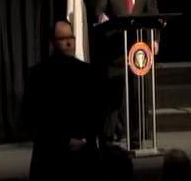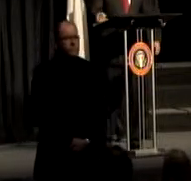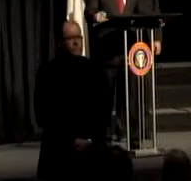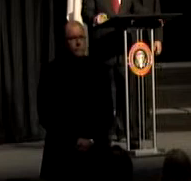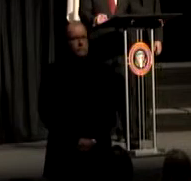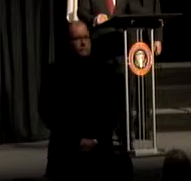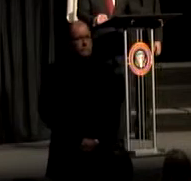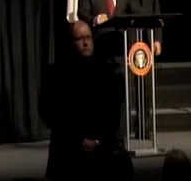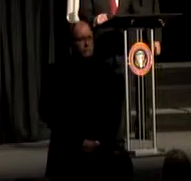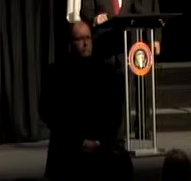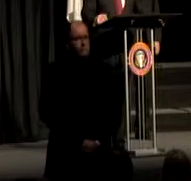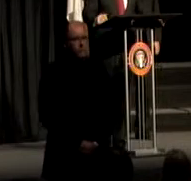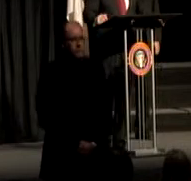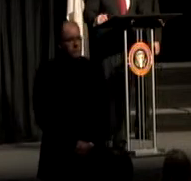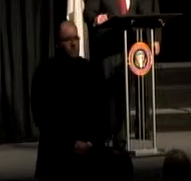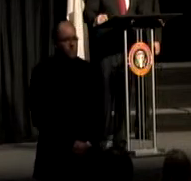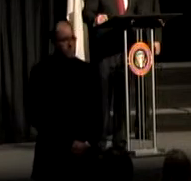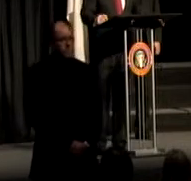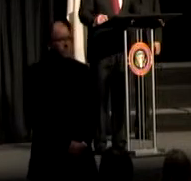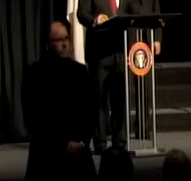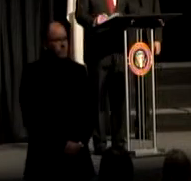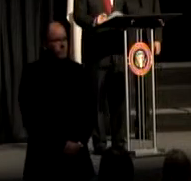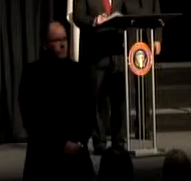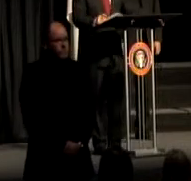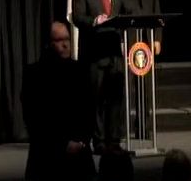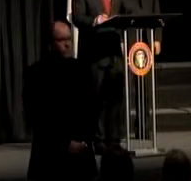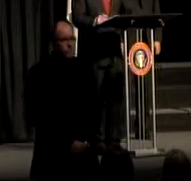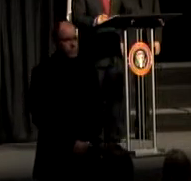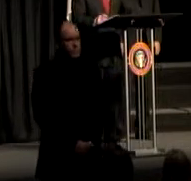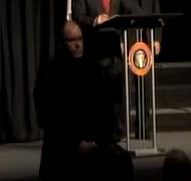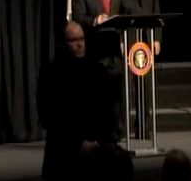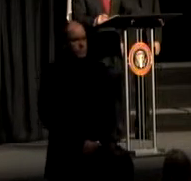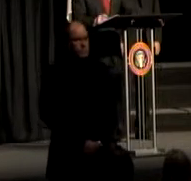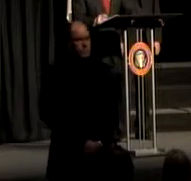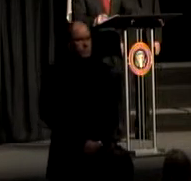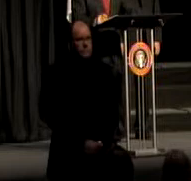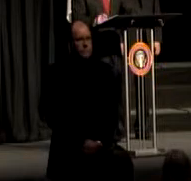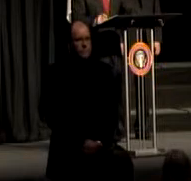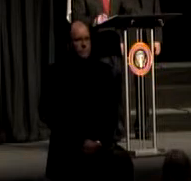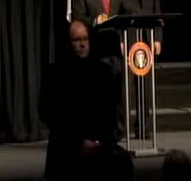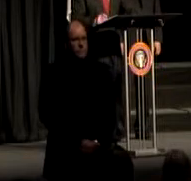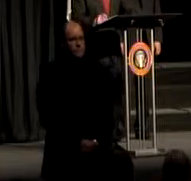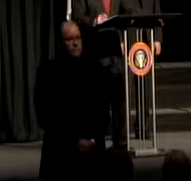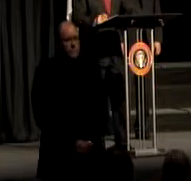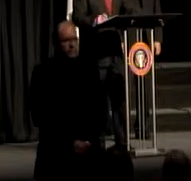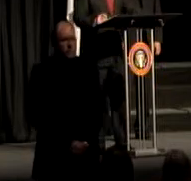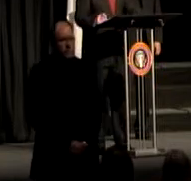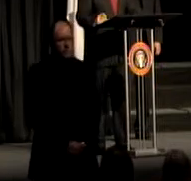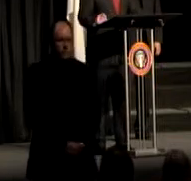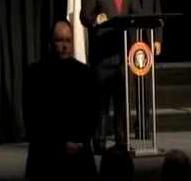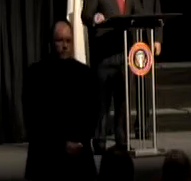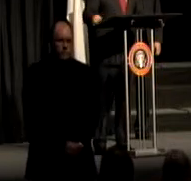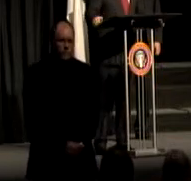we believe in the triune Godhead God the Father God the Son and God the Holy Spirit we do not